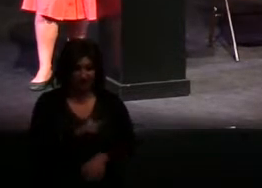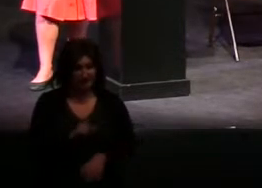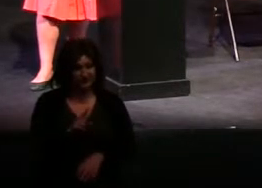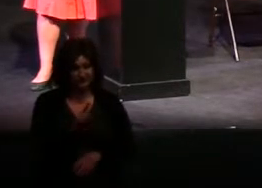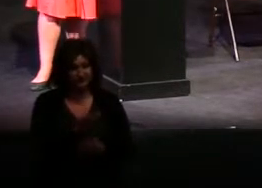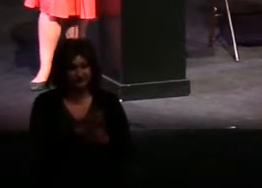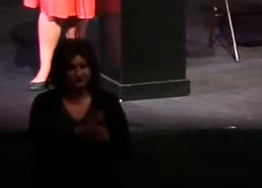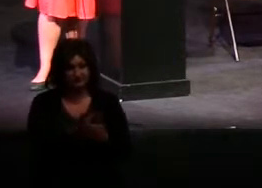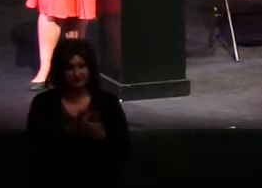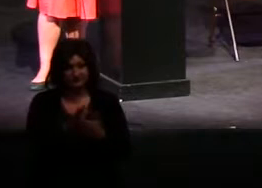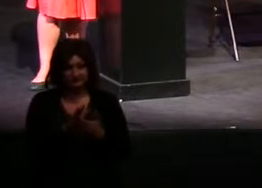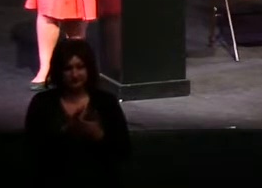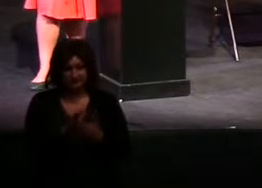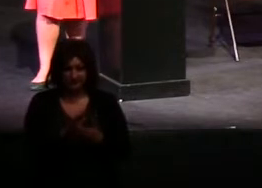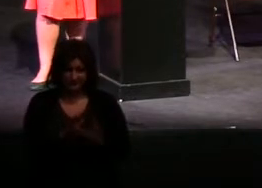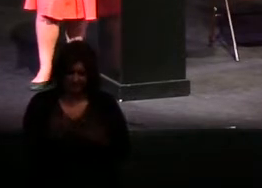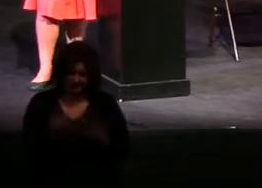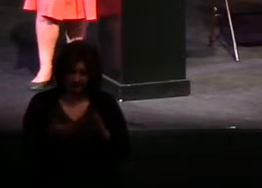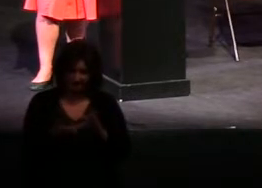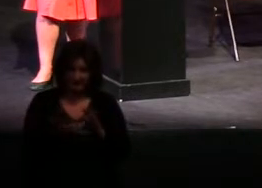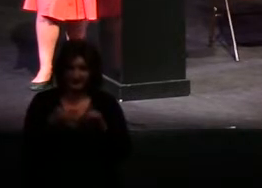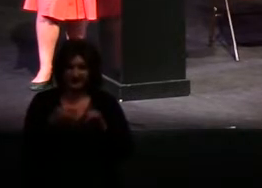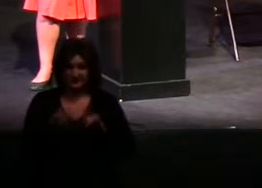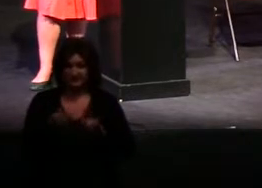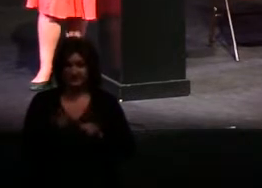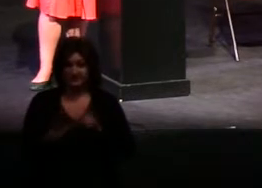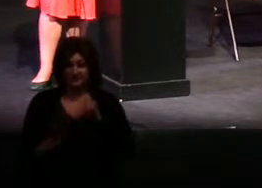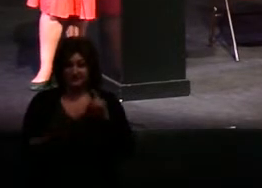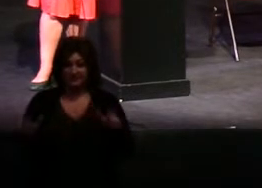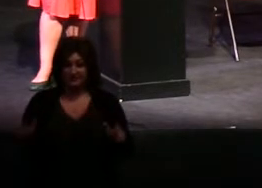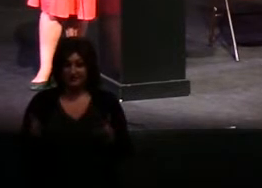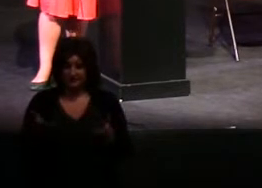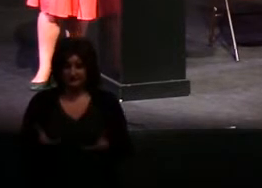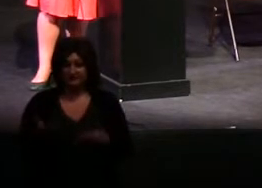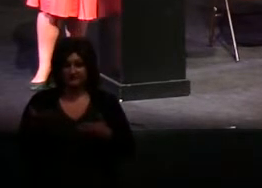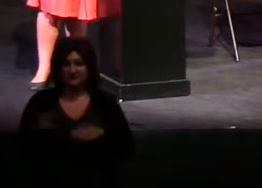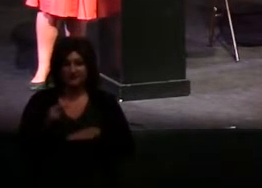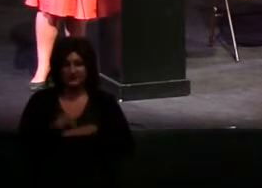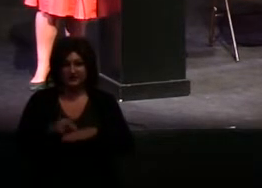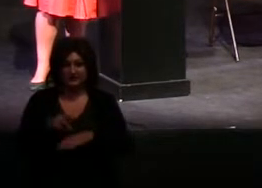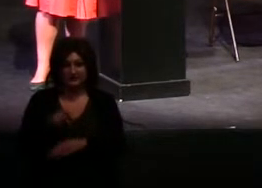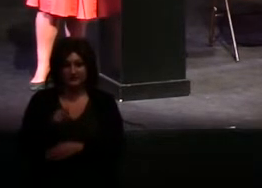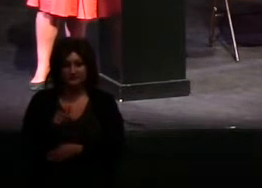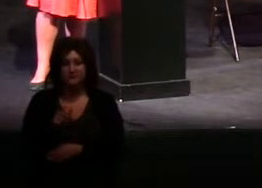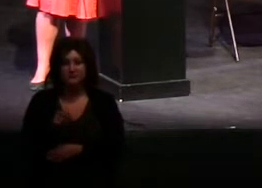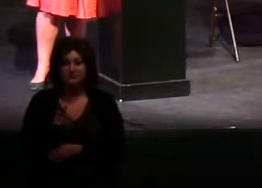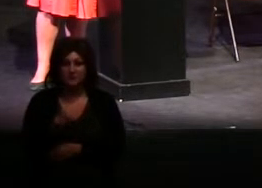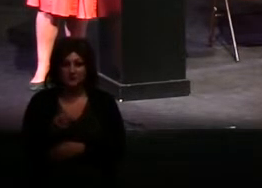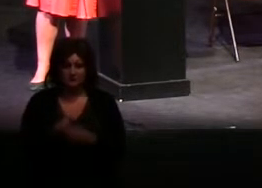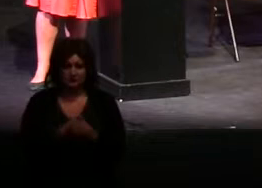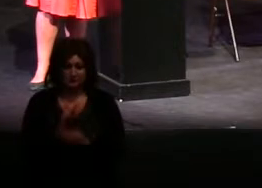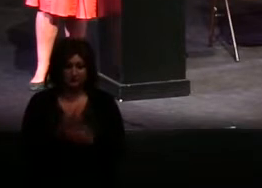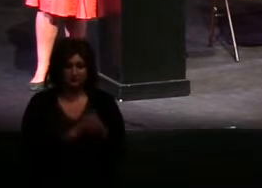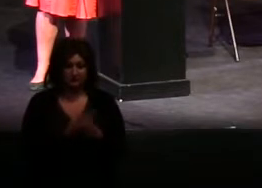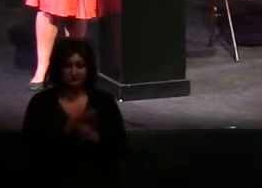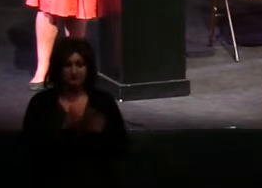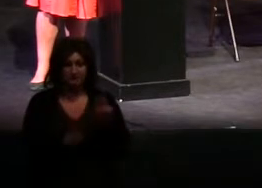and walking is compromised, still the largest remnant of natural Palouse vegetation,